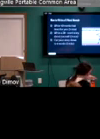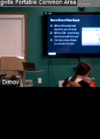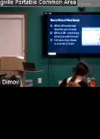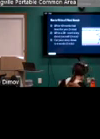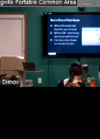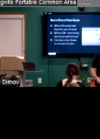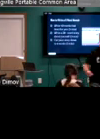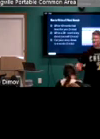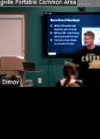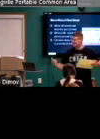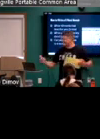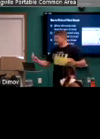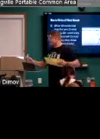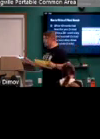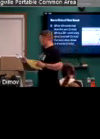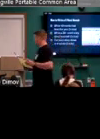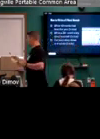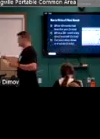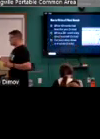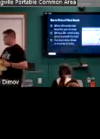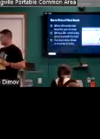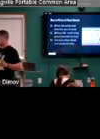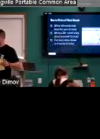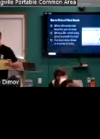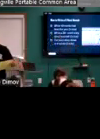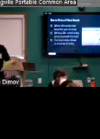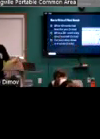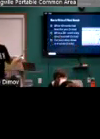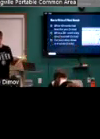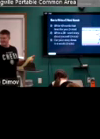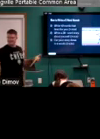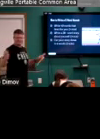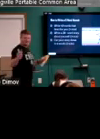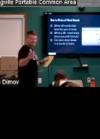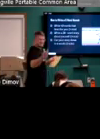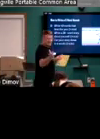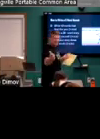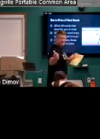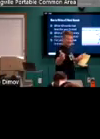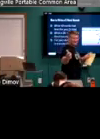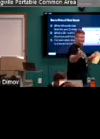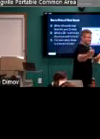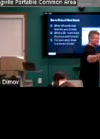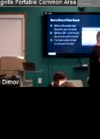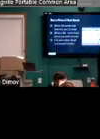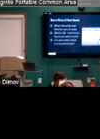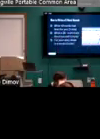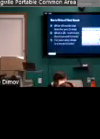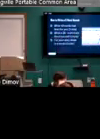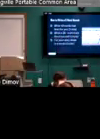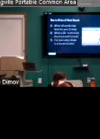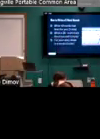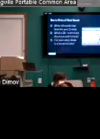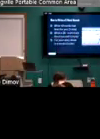just. Does everybody else have marker? Oh, Yeah? Yeah, marker, you got one? this is